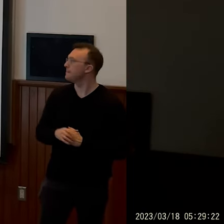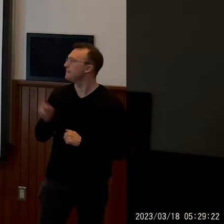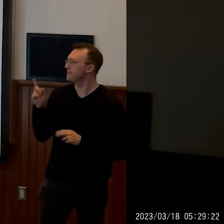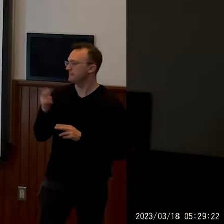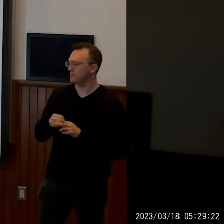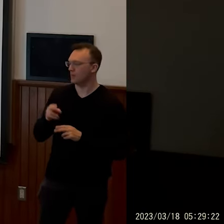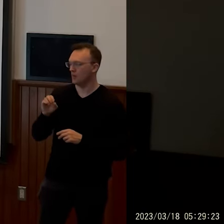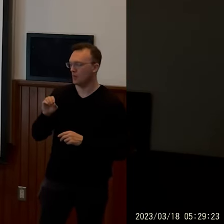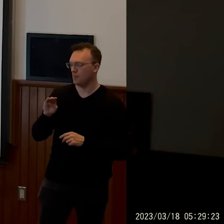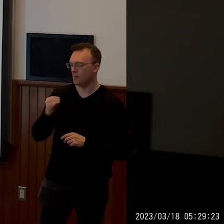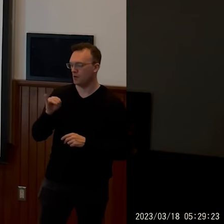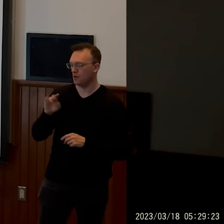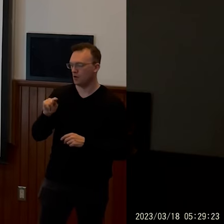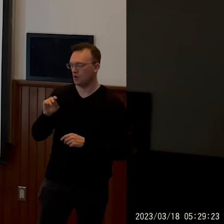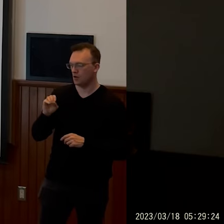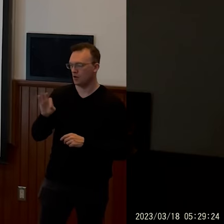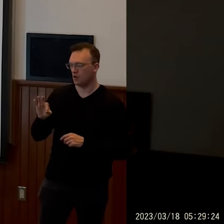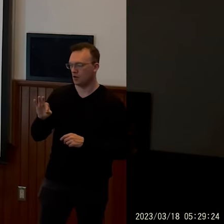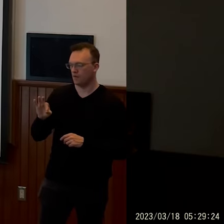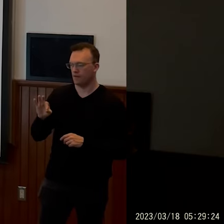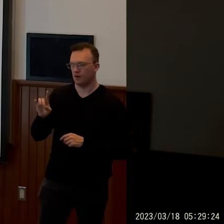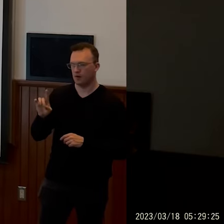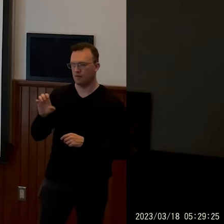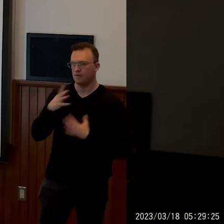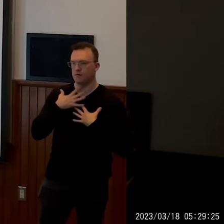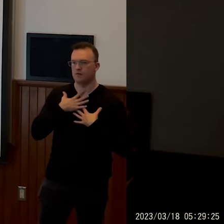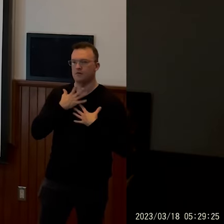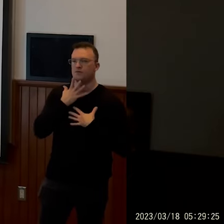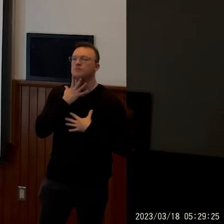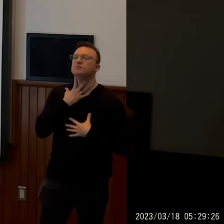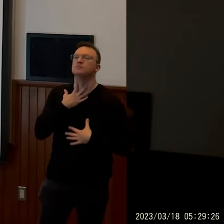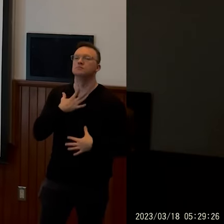called Object of Desire.